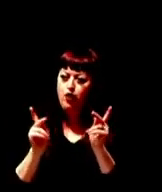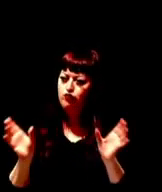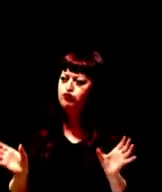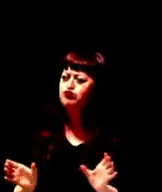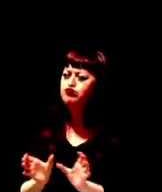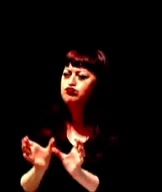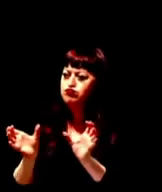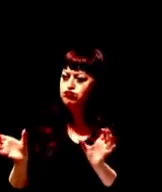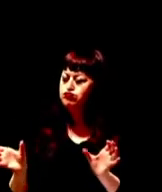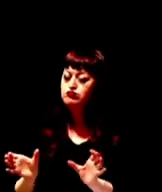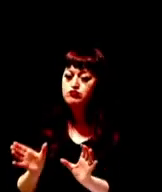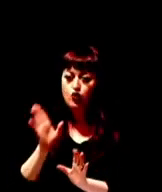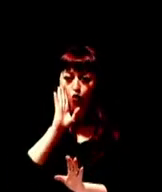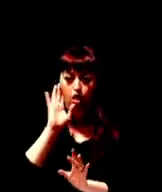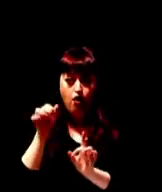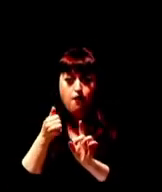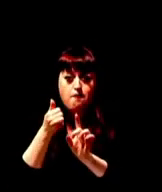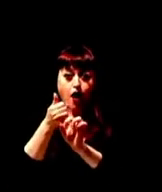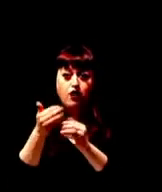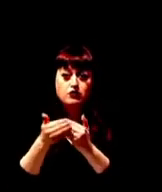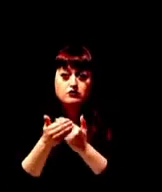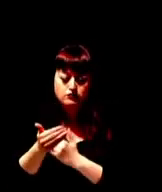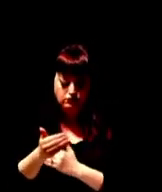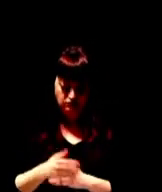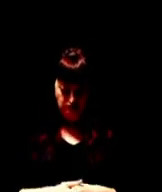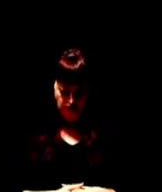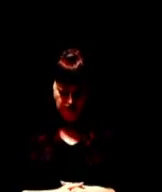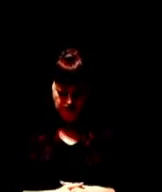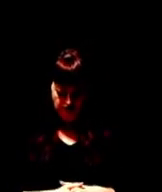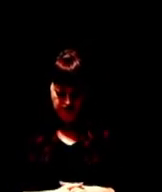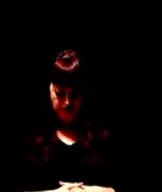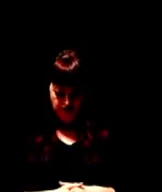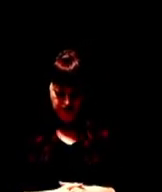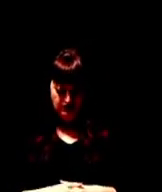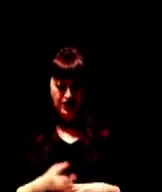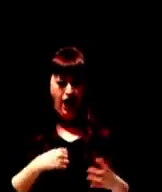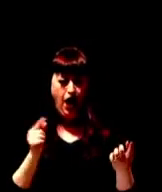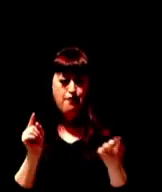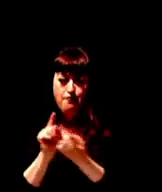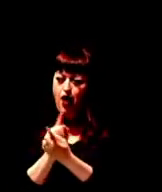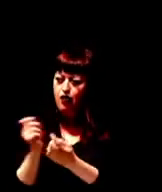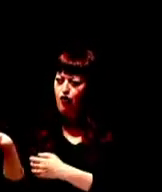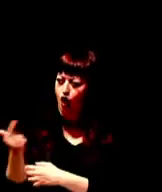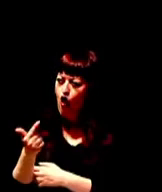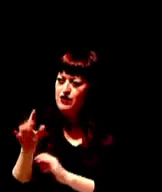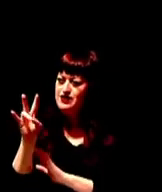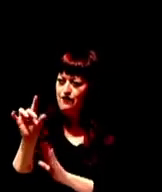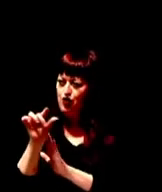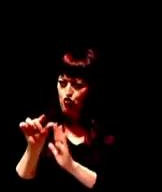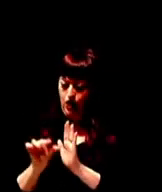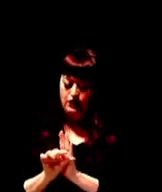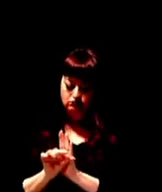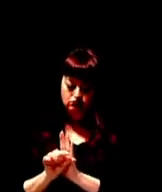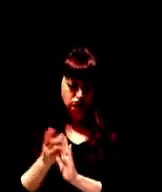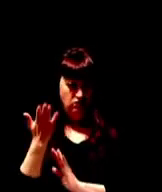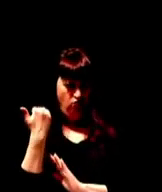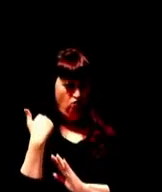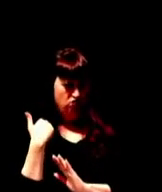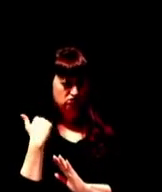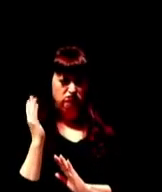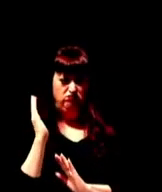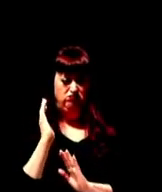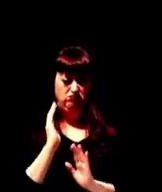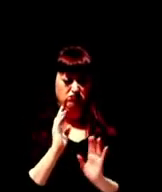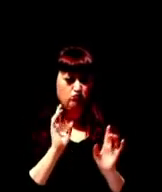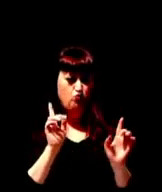impact beyond our own lives. I met you all in seventh grade after attending a much smaller school, and I